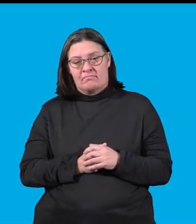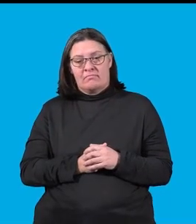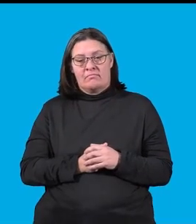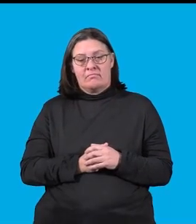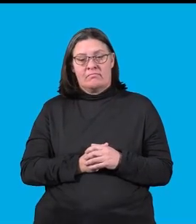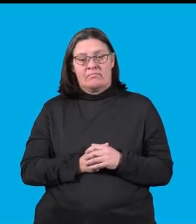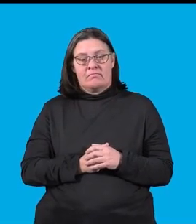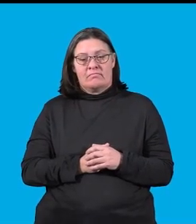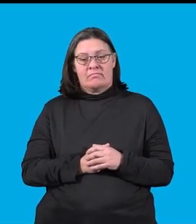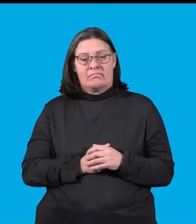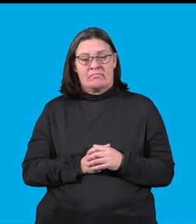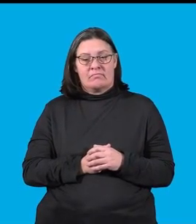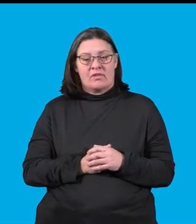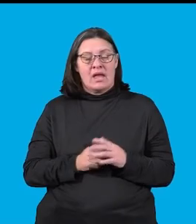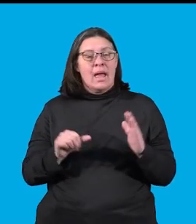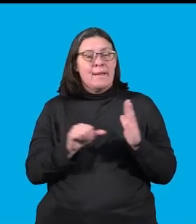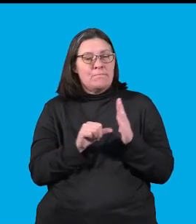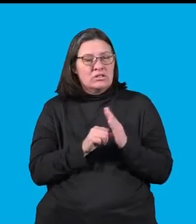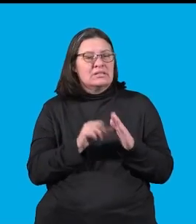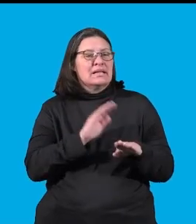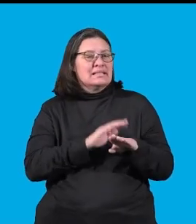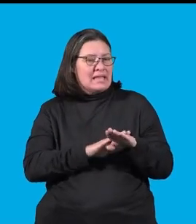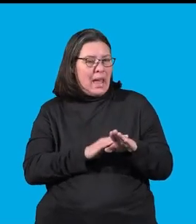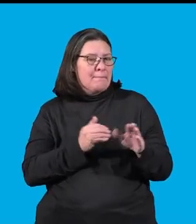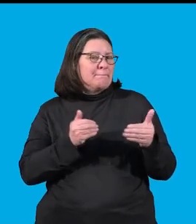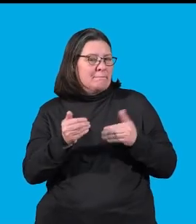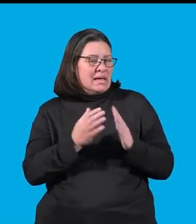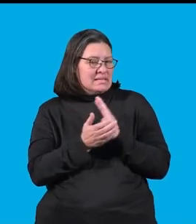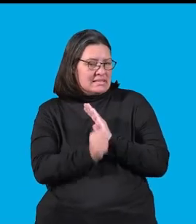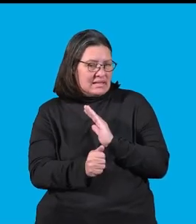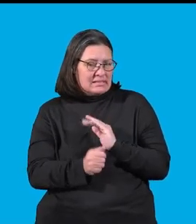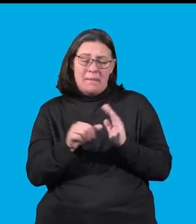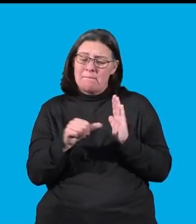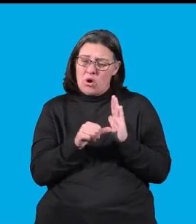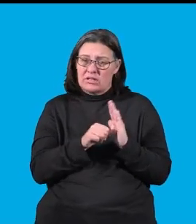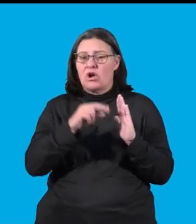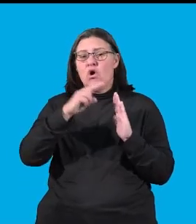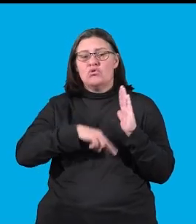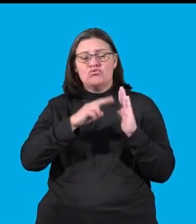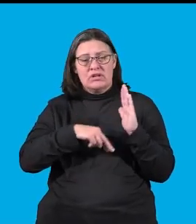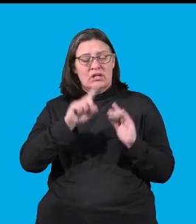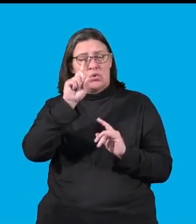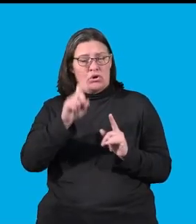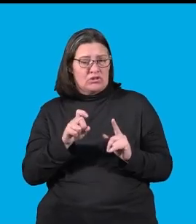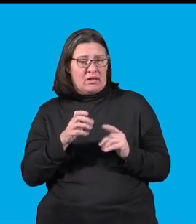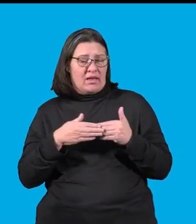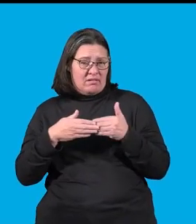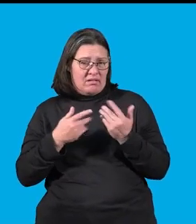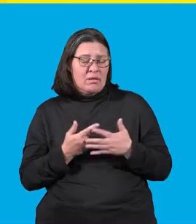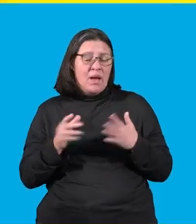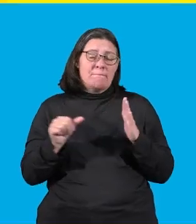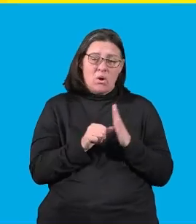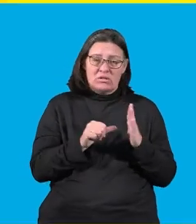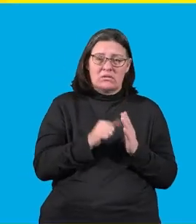correctly. Okay. Important time management skills are incredibly important. Reading the question carefully,